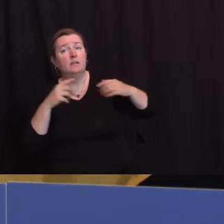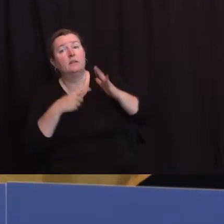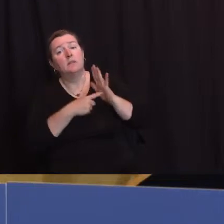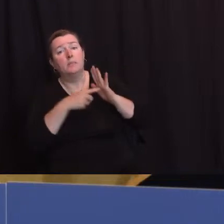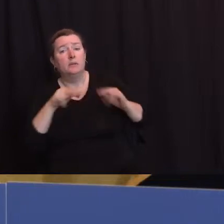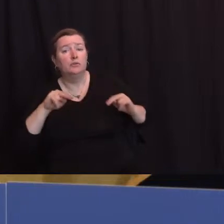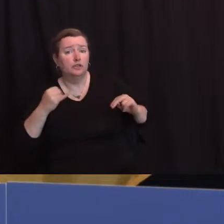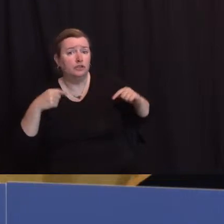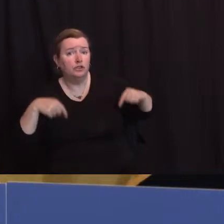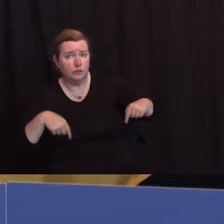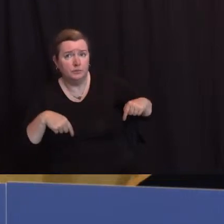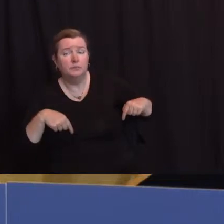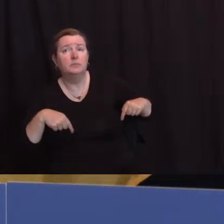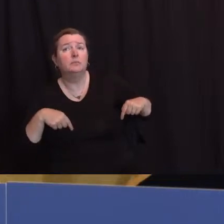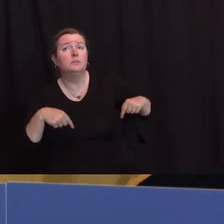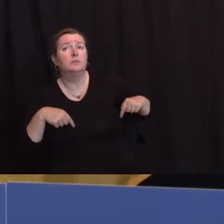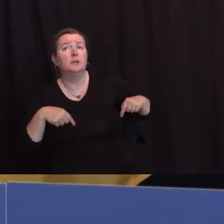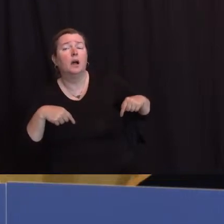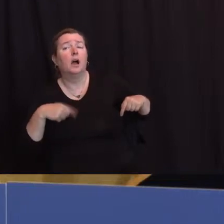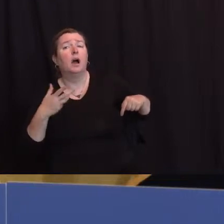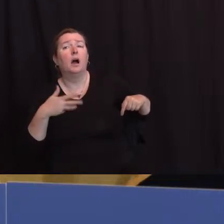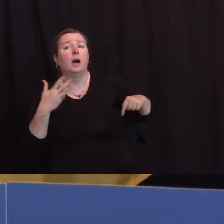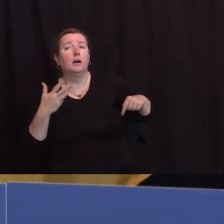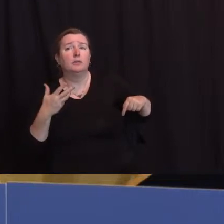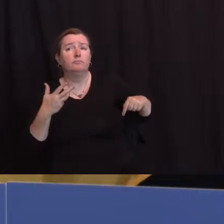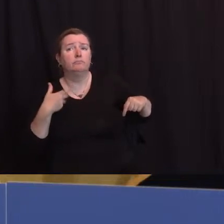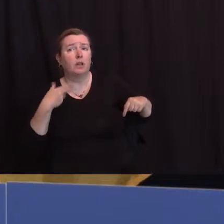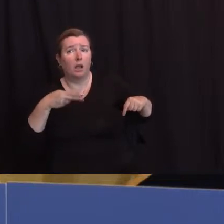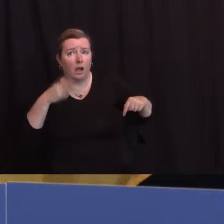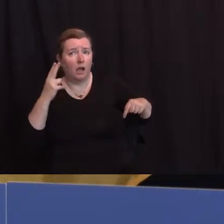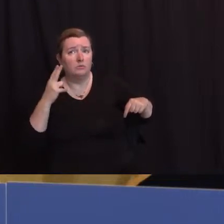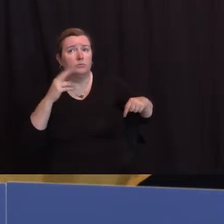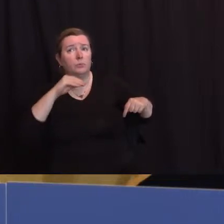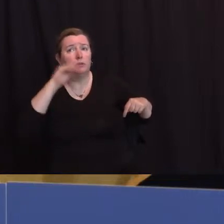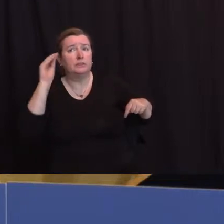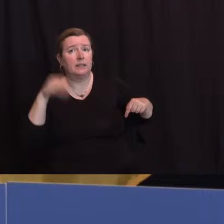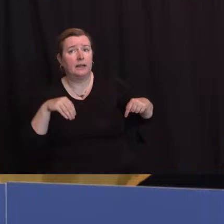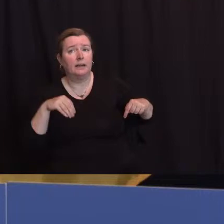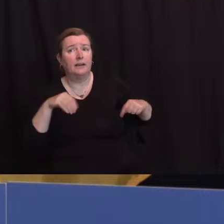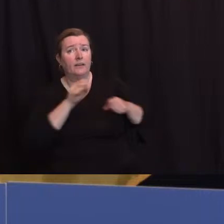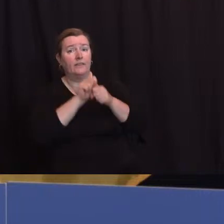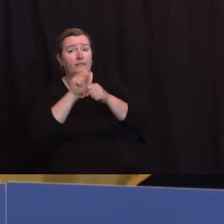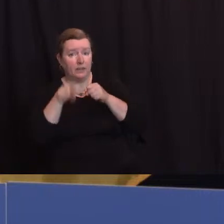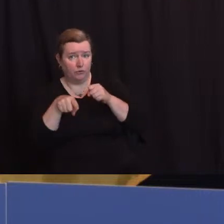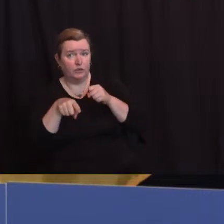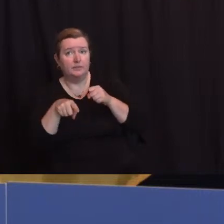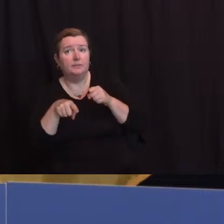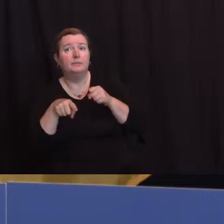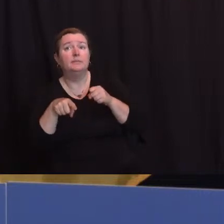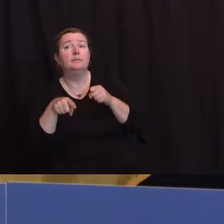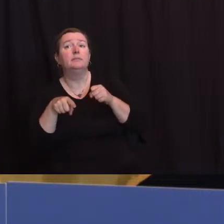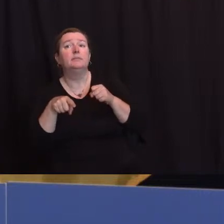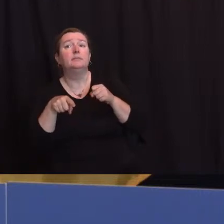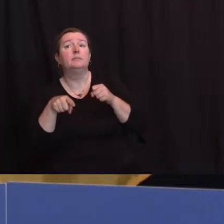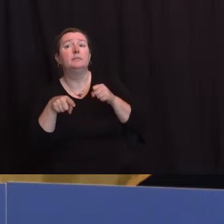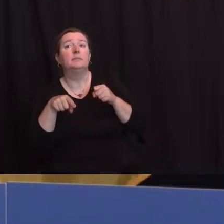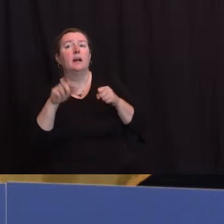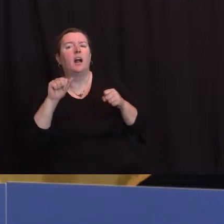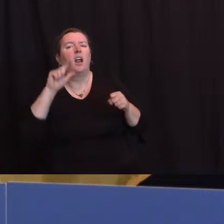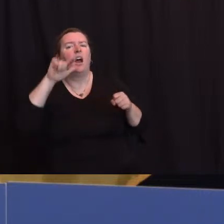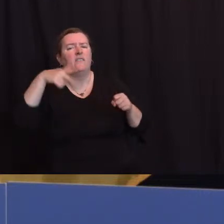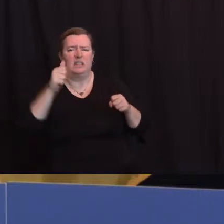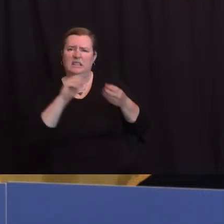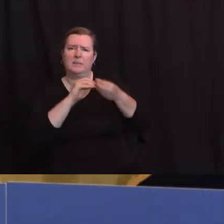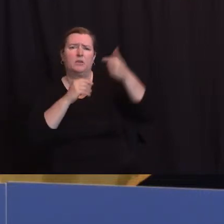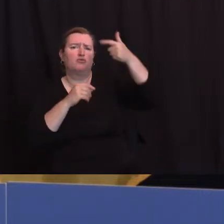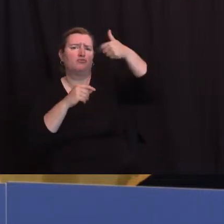the commissioner had stated, our highest proportion variant that's circulating right now is the Alpha variant, followed by the